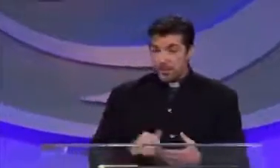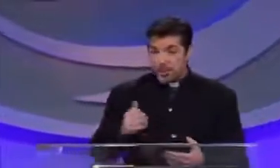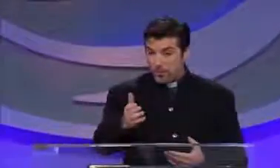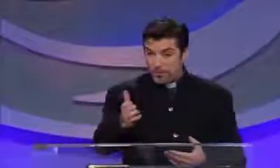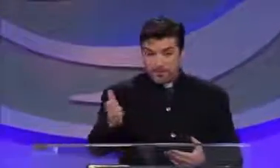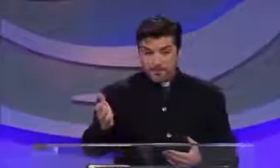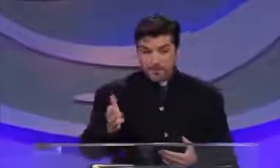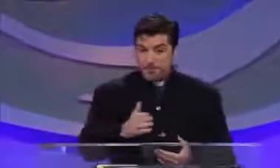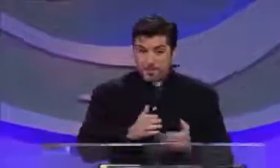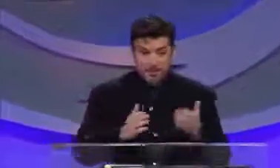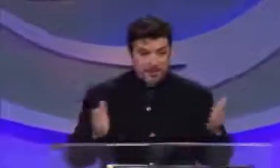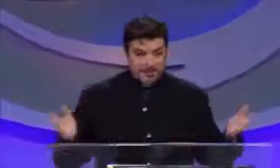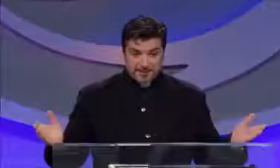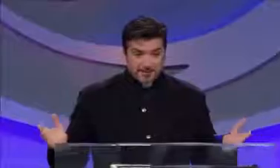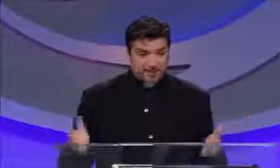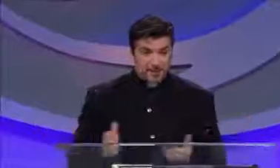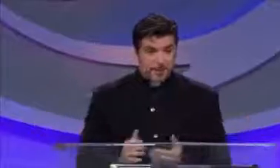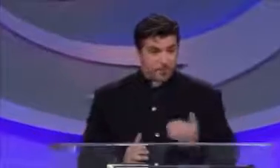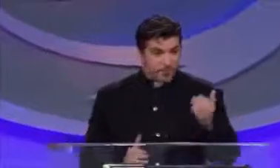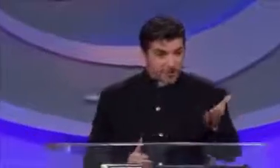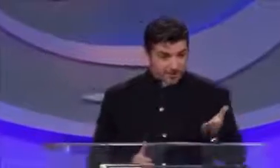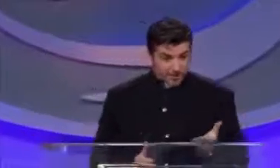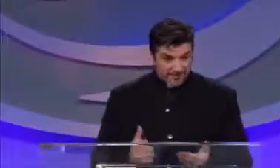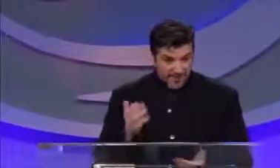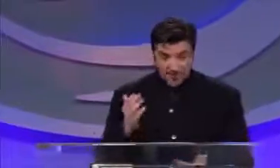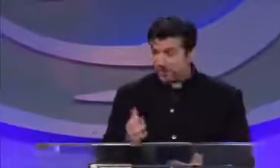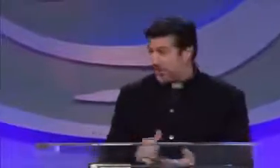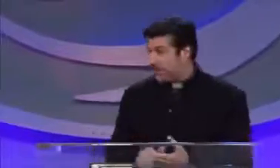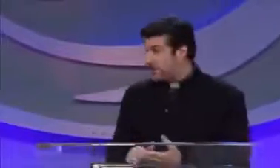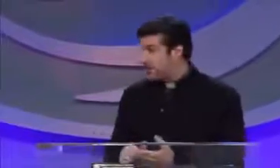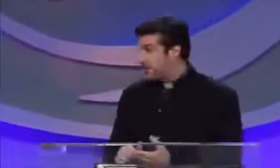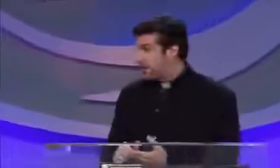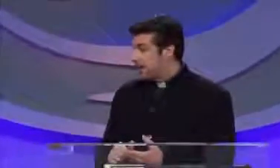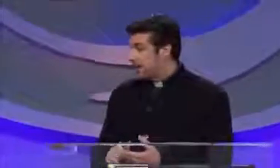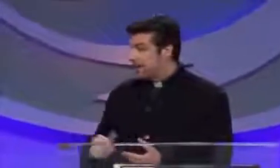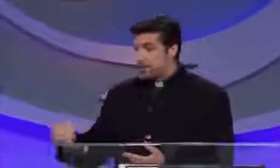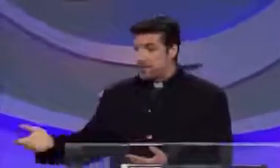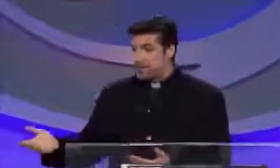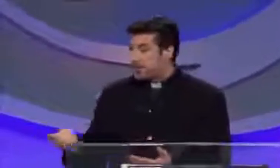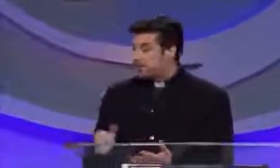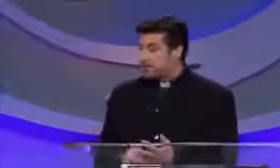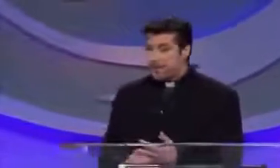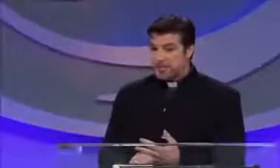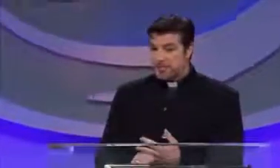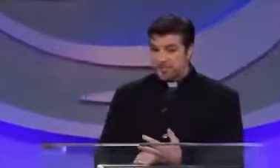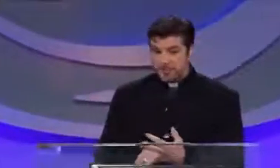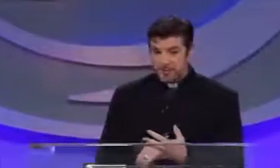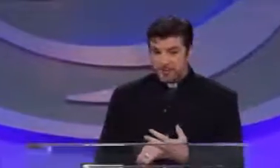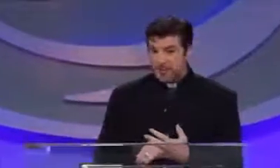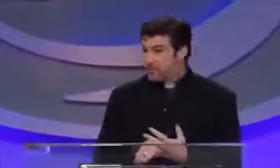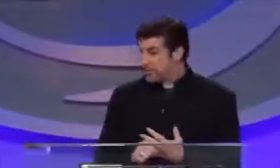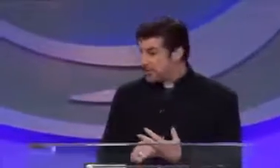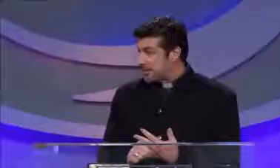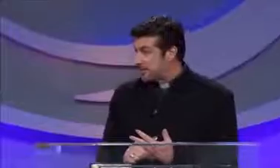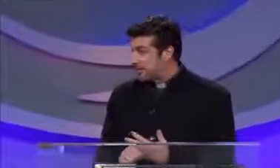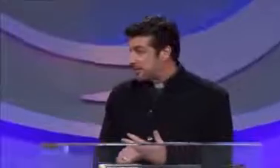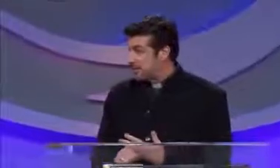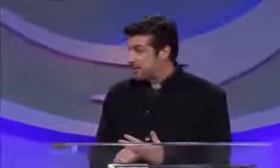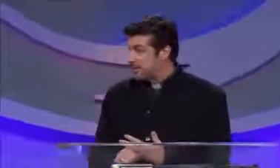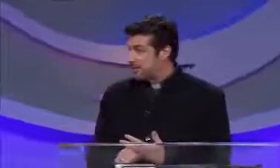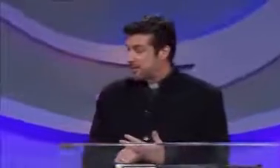legalistic, where men and women had to sit separate and women had to wear veils on their heads, and you couldn't even go to the beach because it was considered